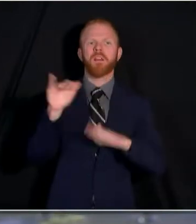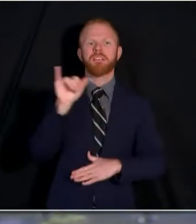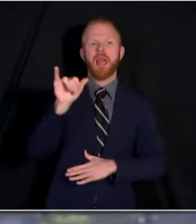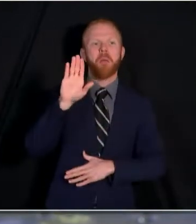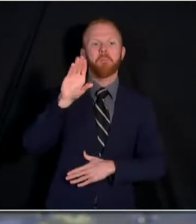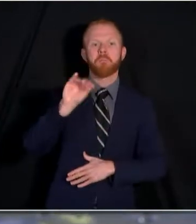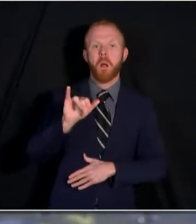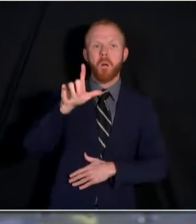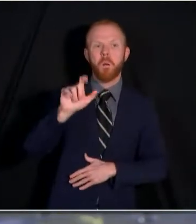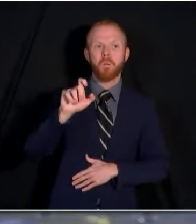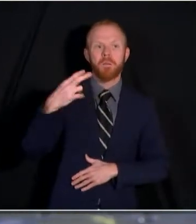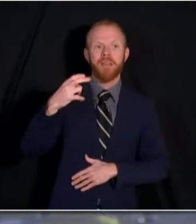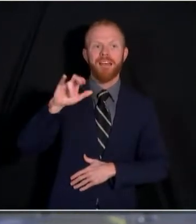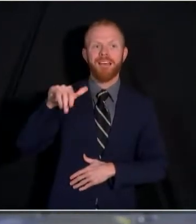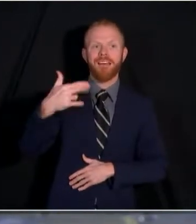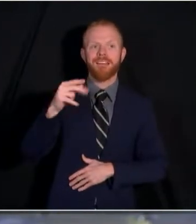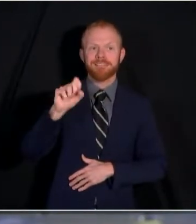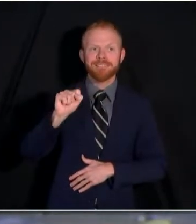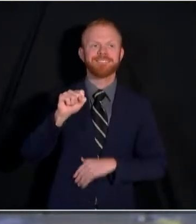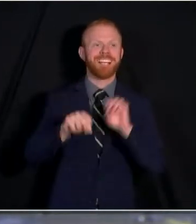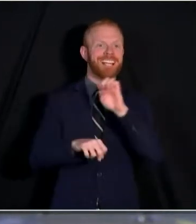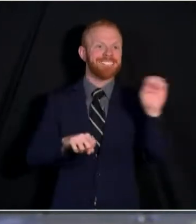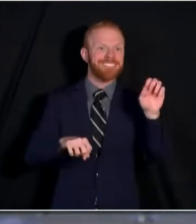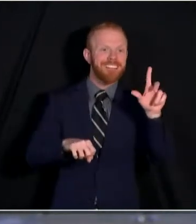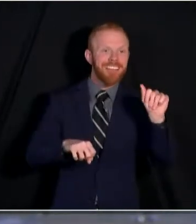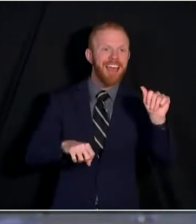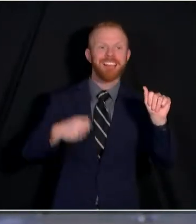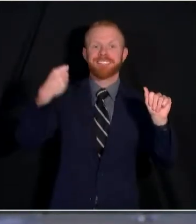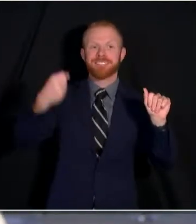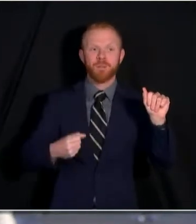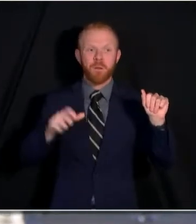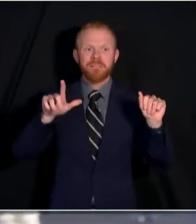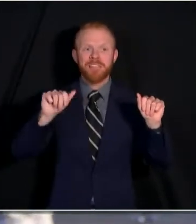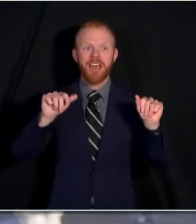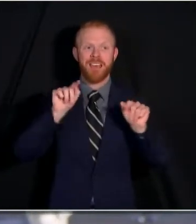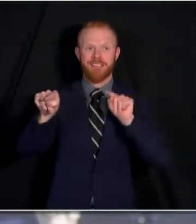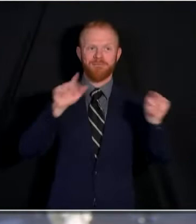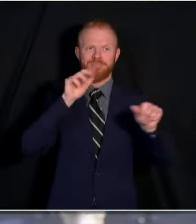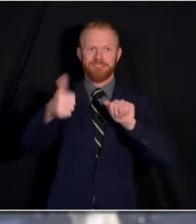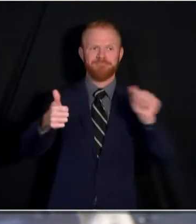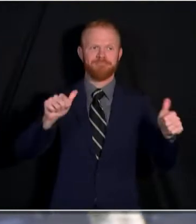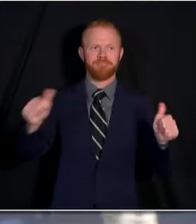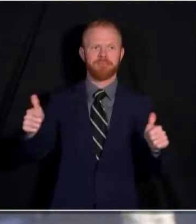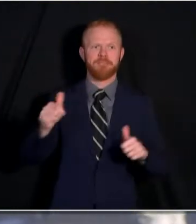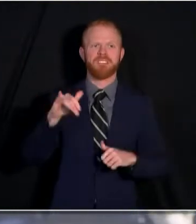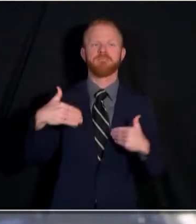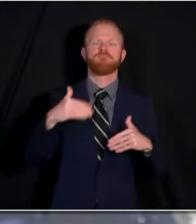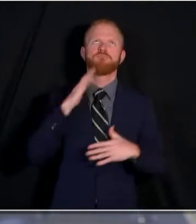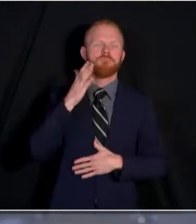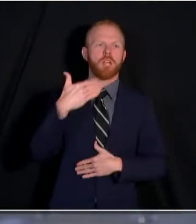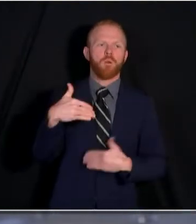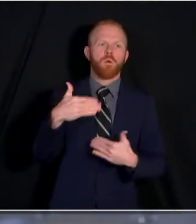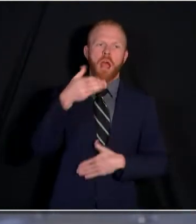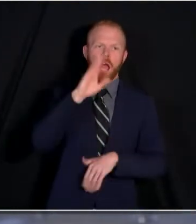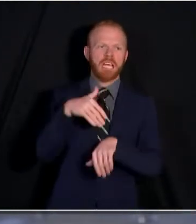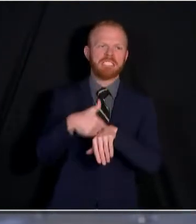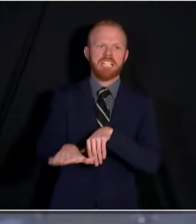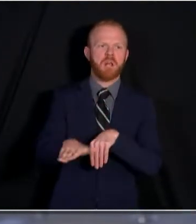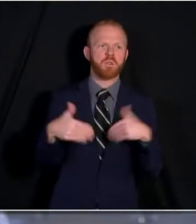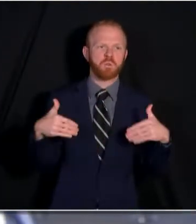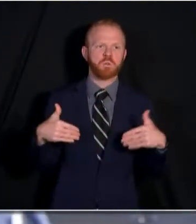as East LA and South LA and elsewhere, are going to be a godsend. Everyone here today has been touched by